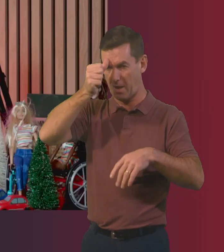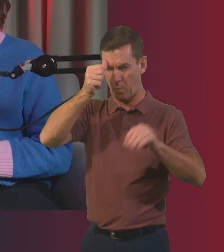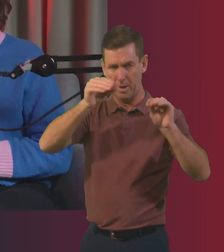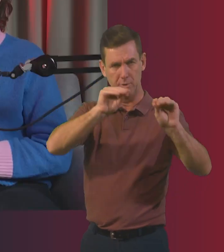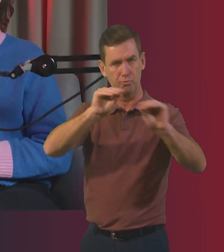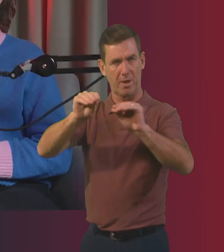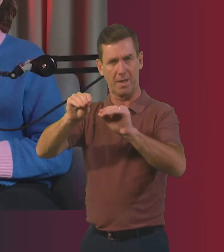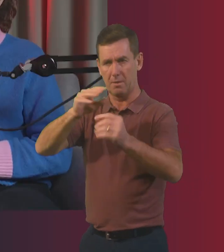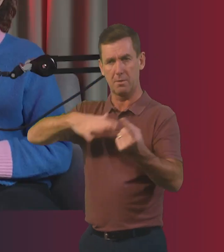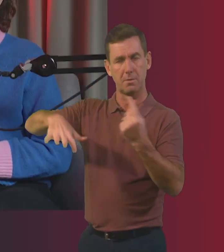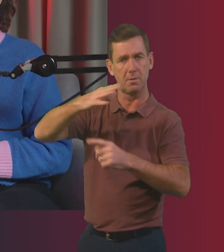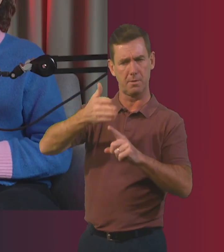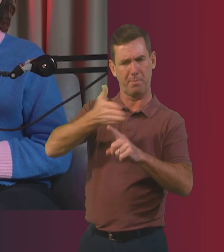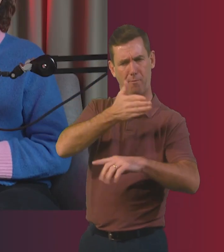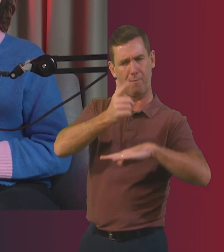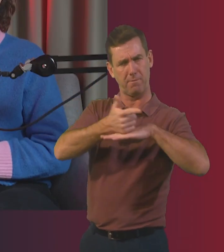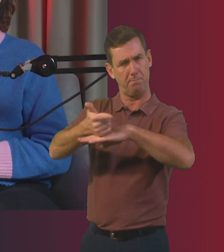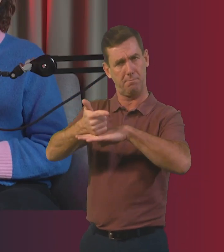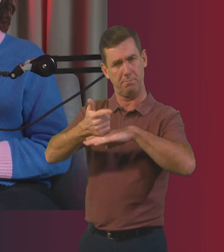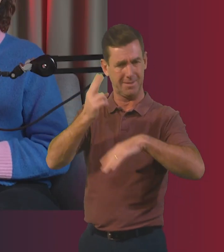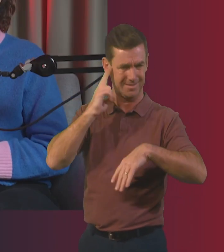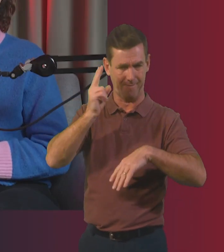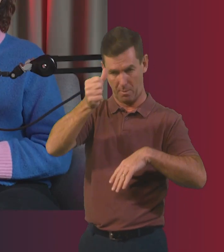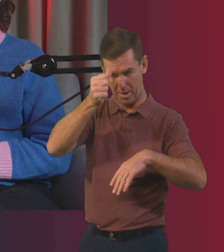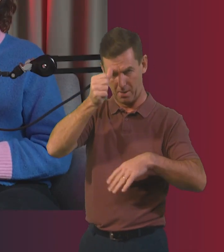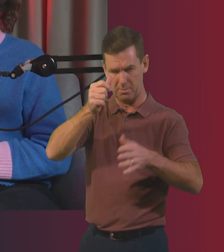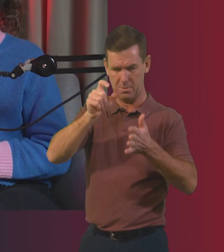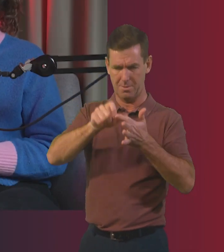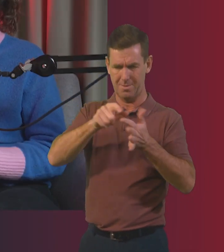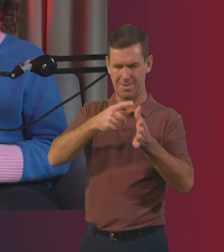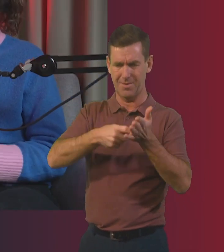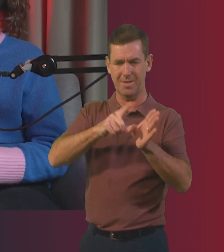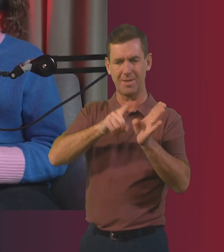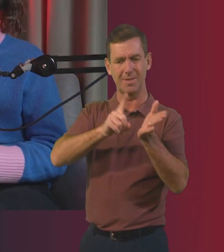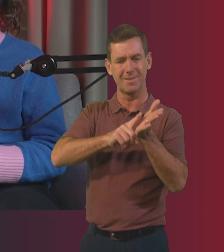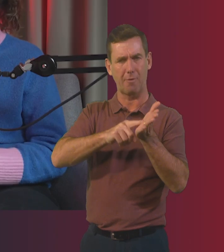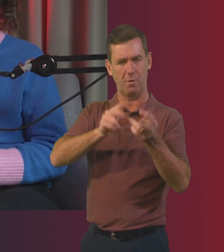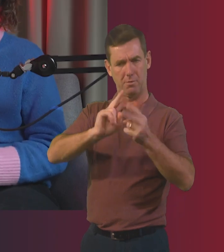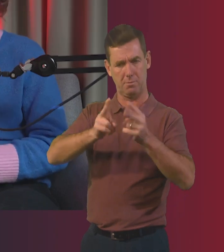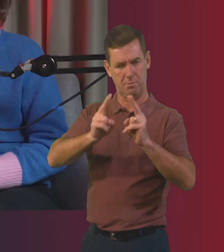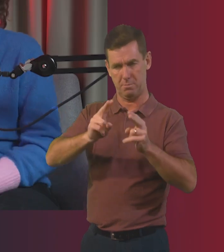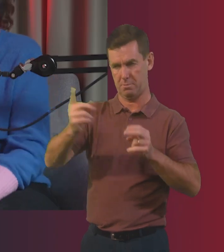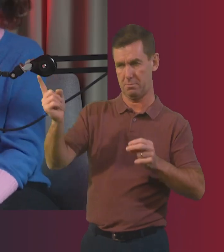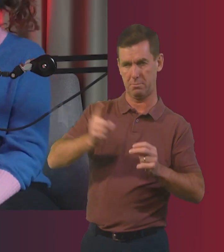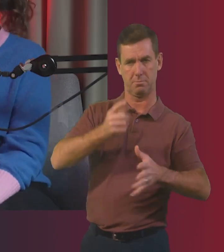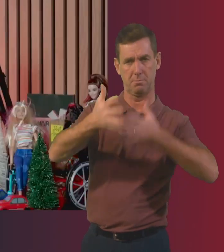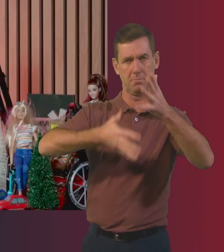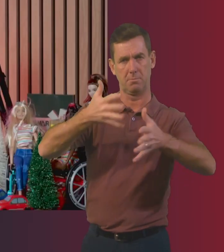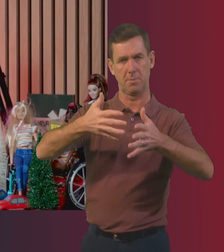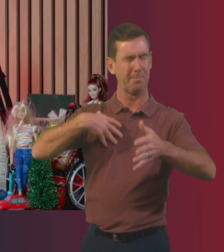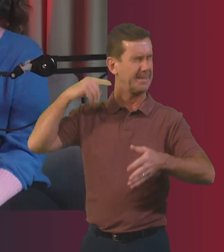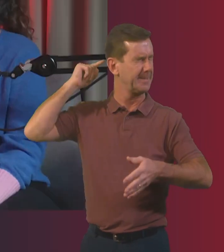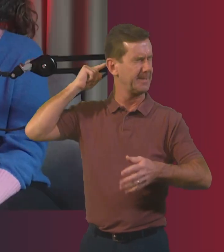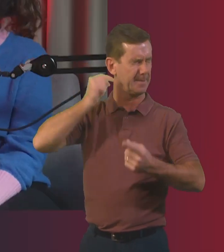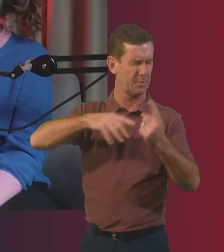even started shooting, and I just had to keep reminding myself it is a minority of